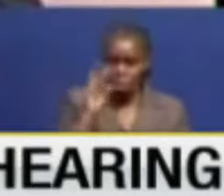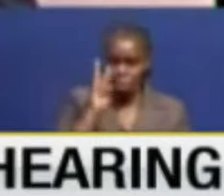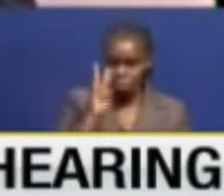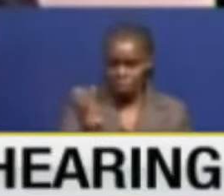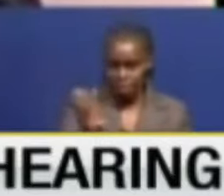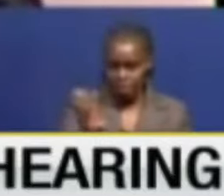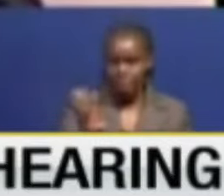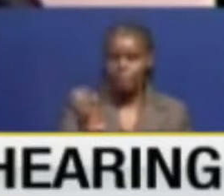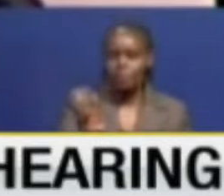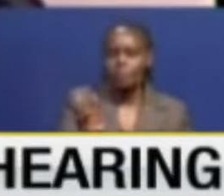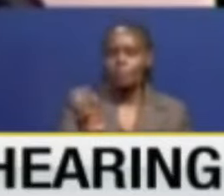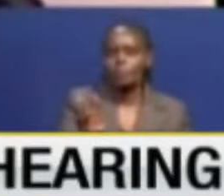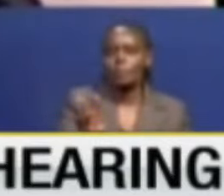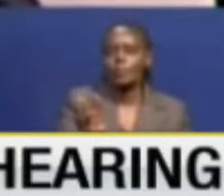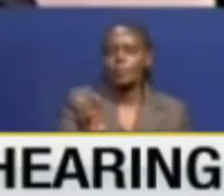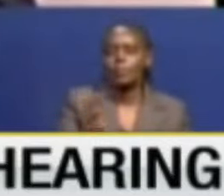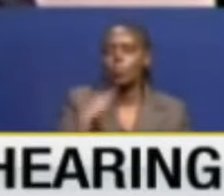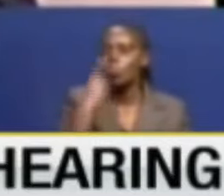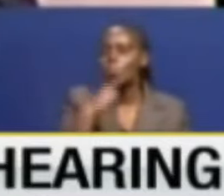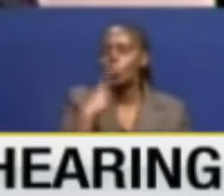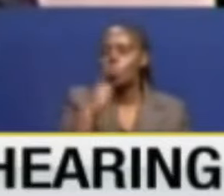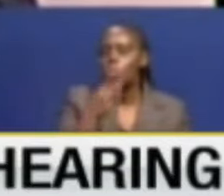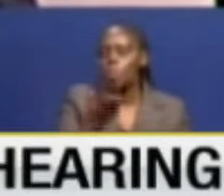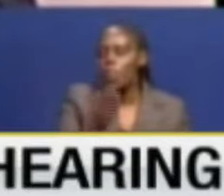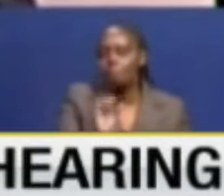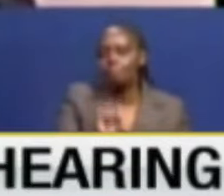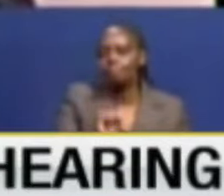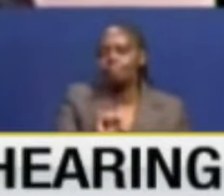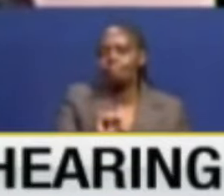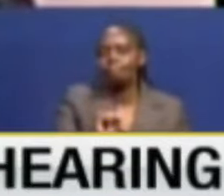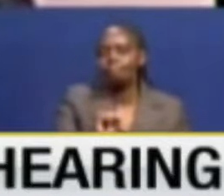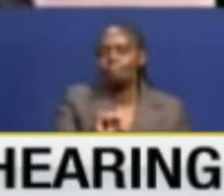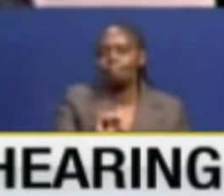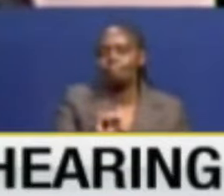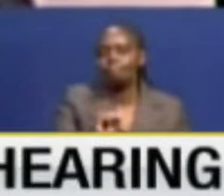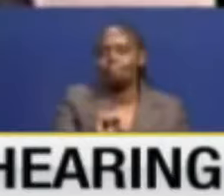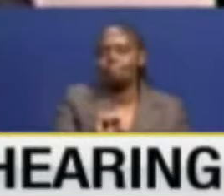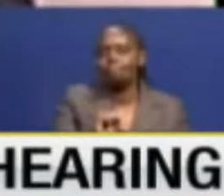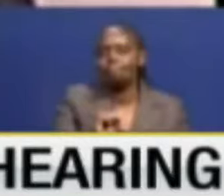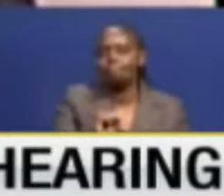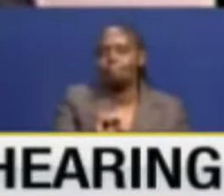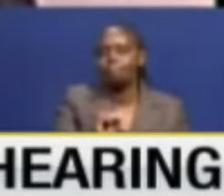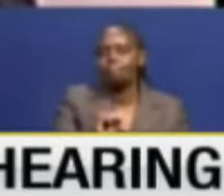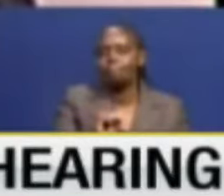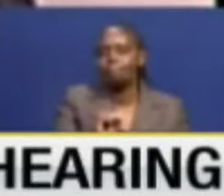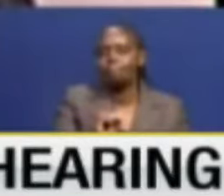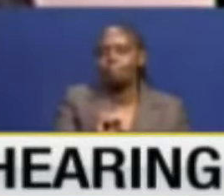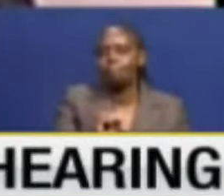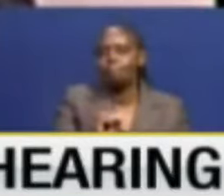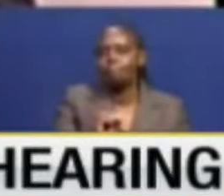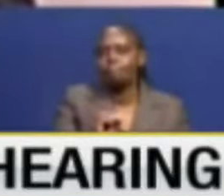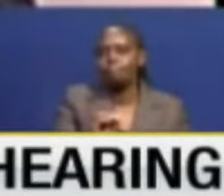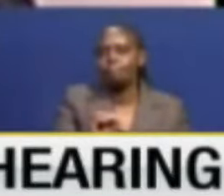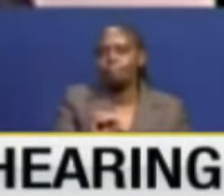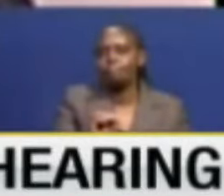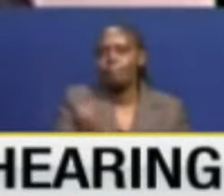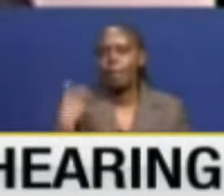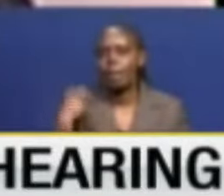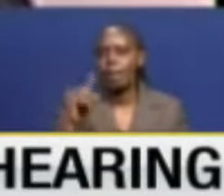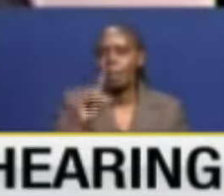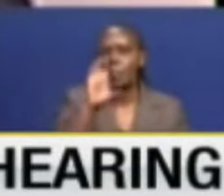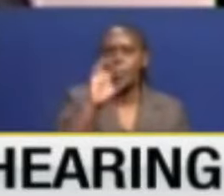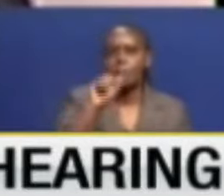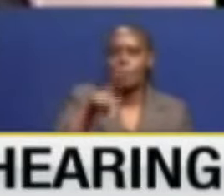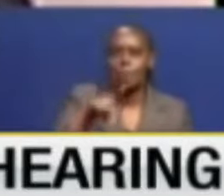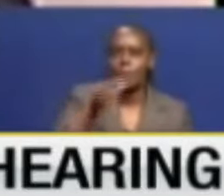witness who was not within our ability. That is one